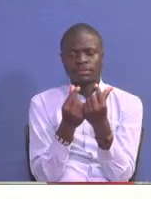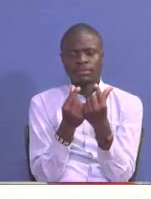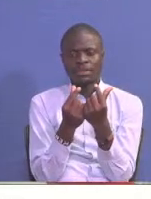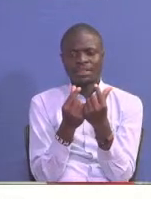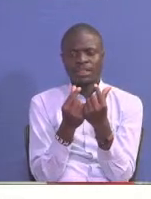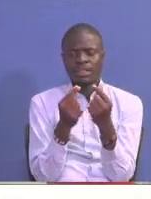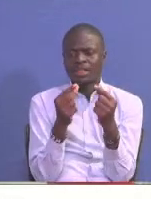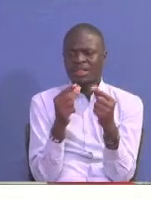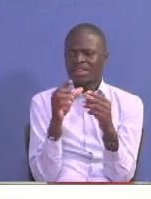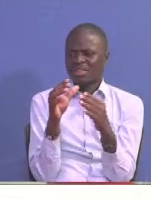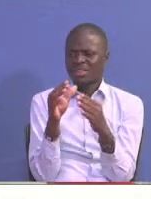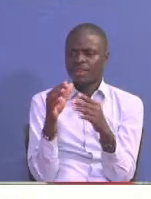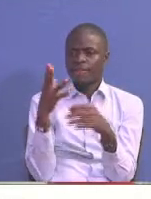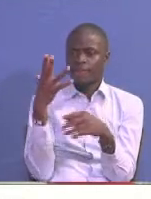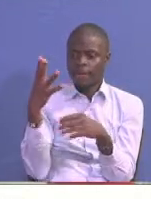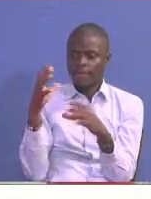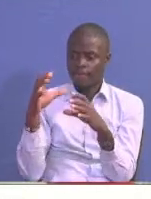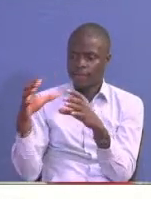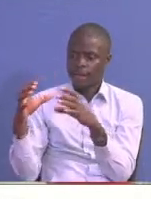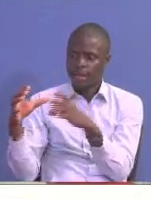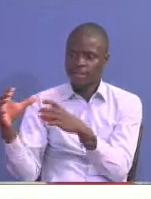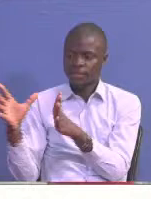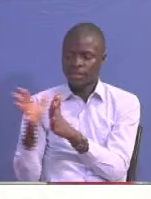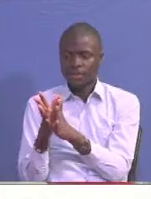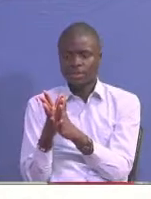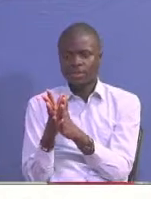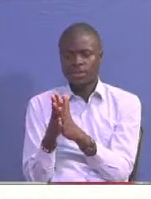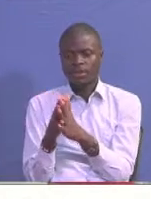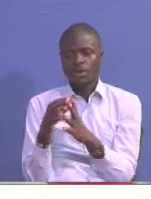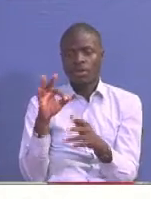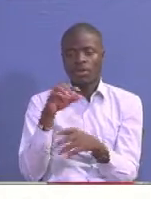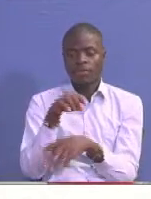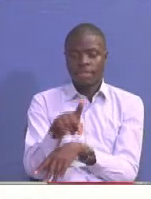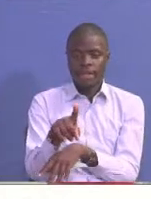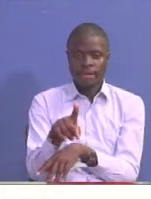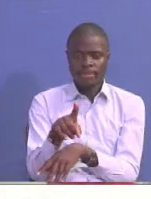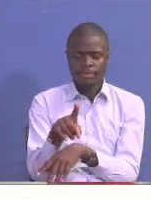categories in 5 categories of their